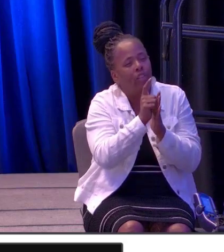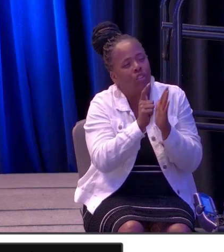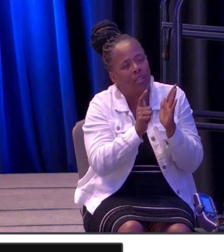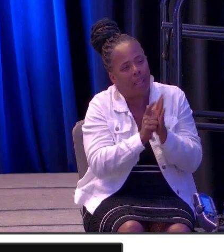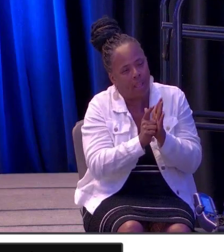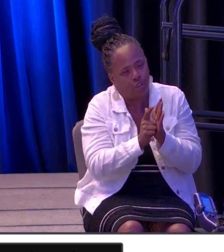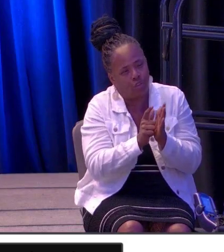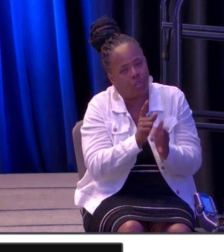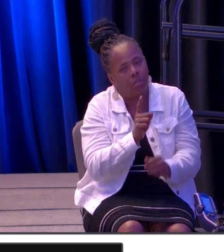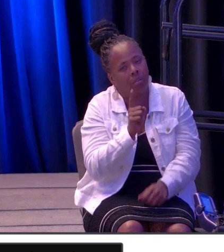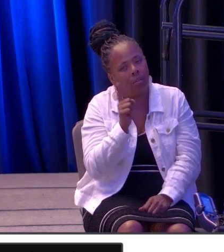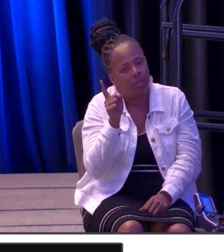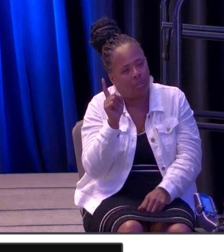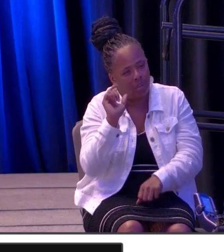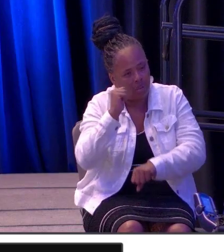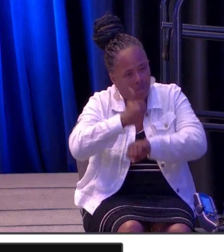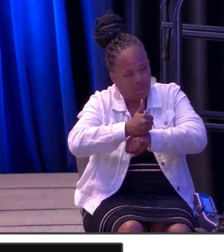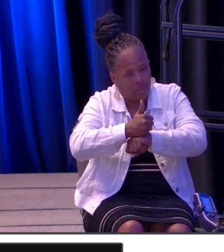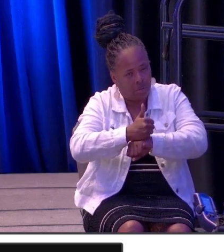legislation that